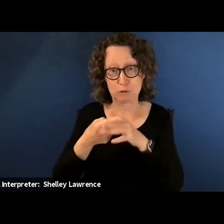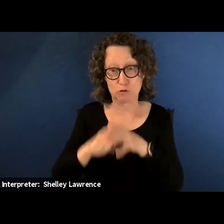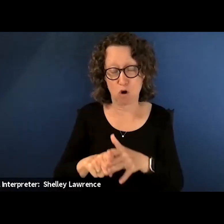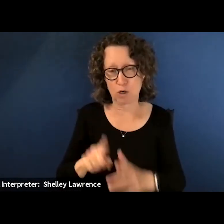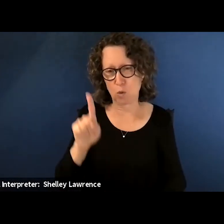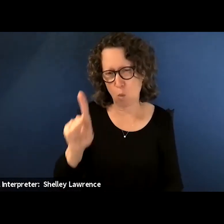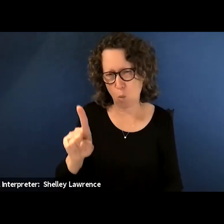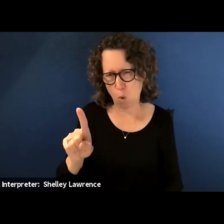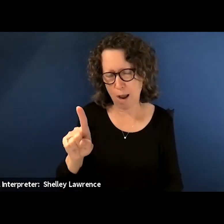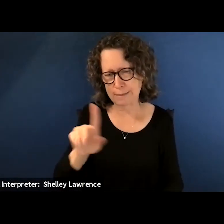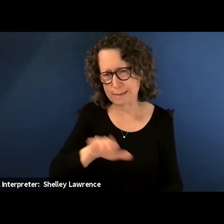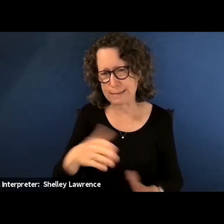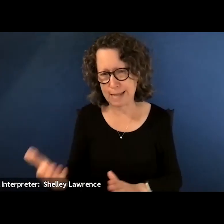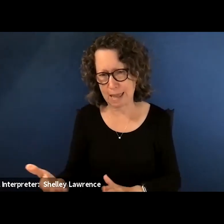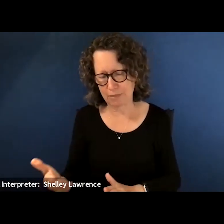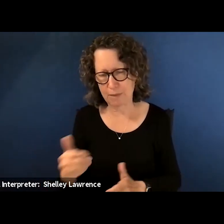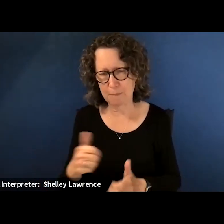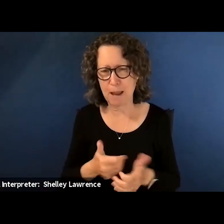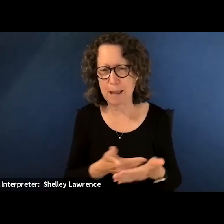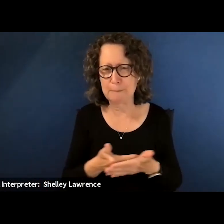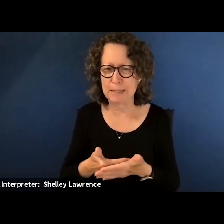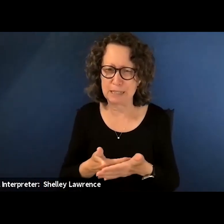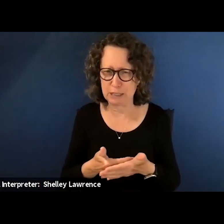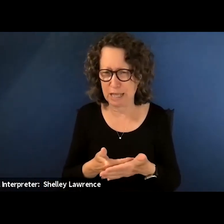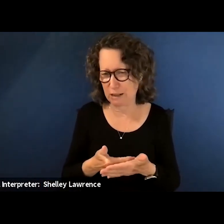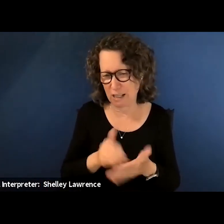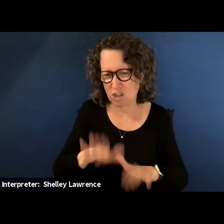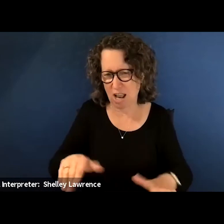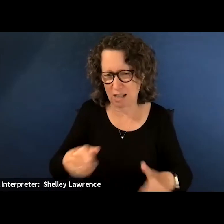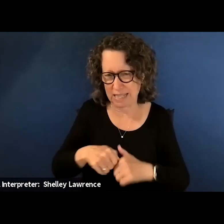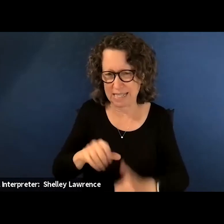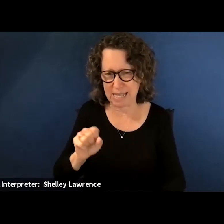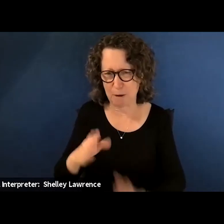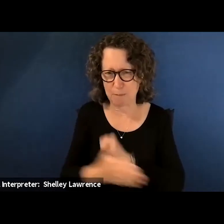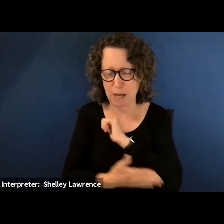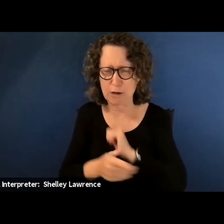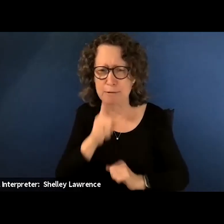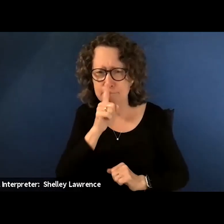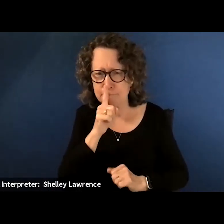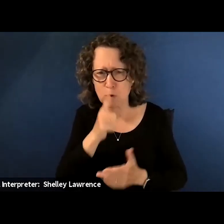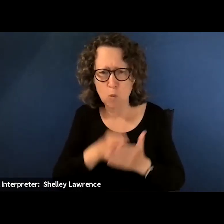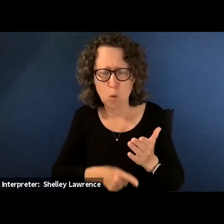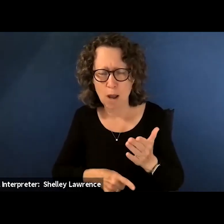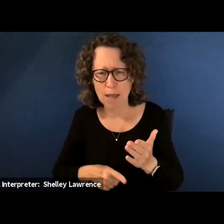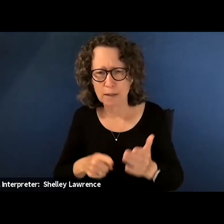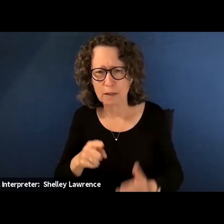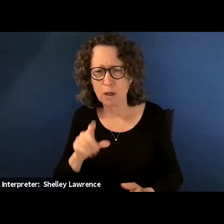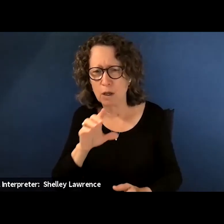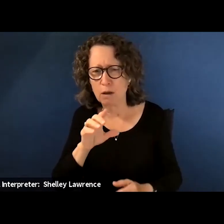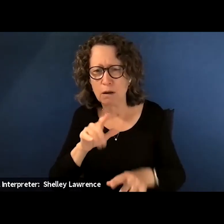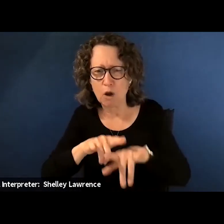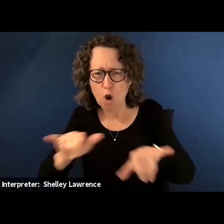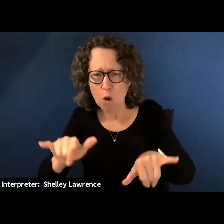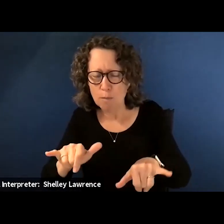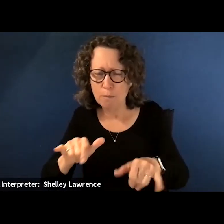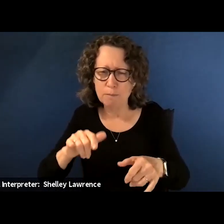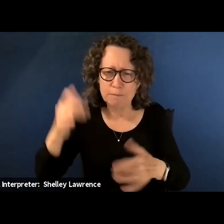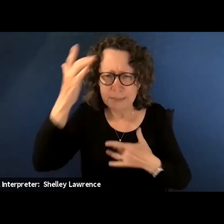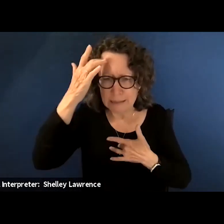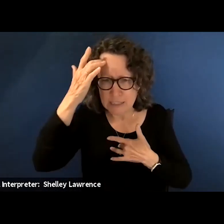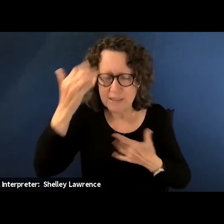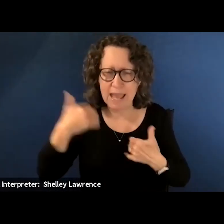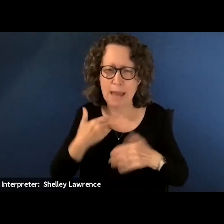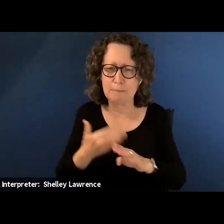one tragic death has occurred by a pediatric patient in Santa Barbara County. No word as to what comorbidities or illnesses may have existed prior